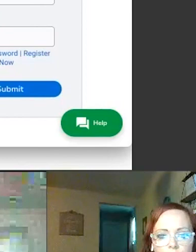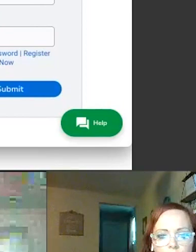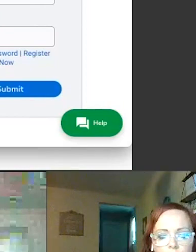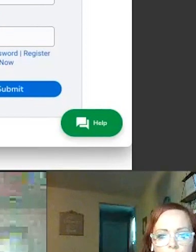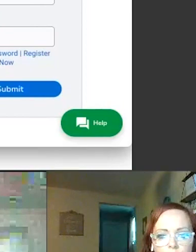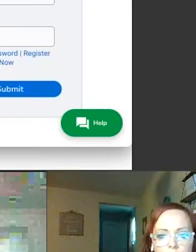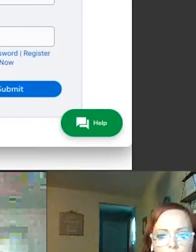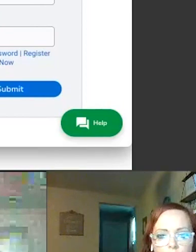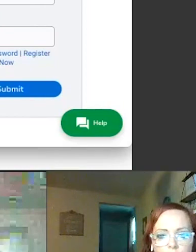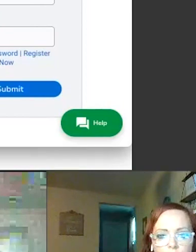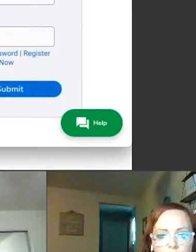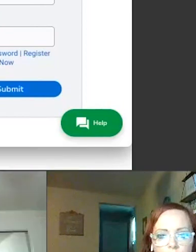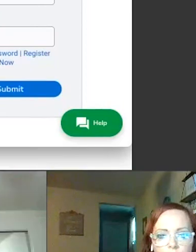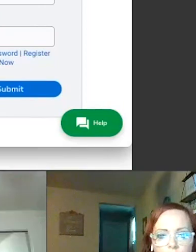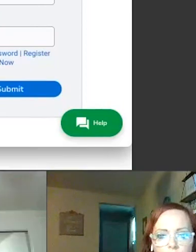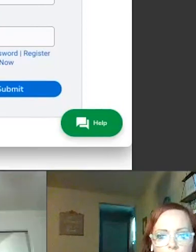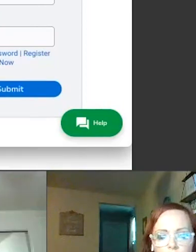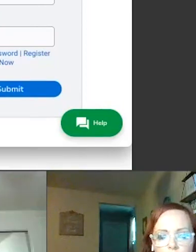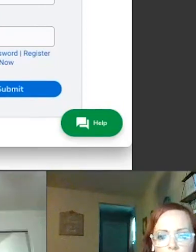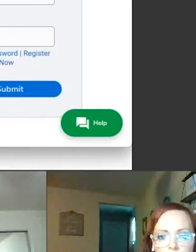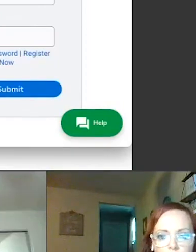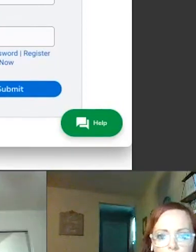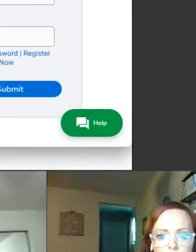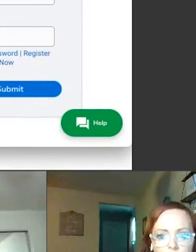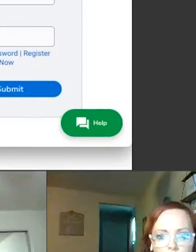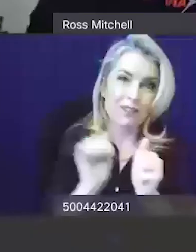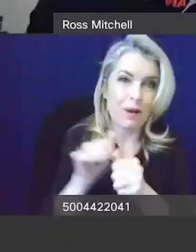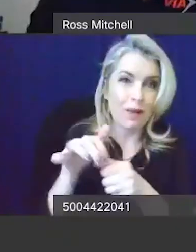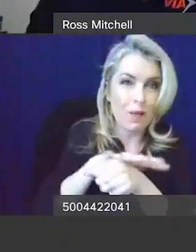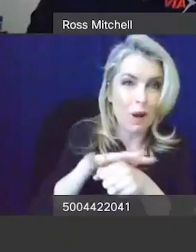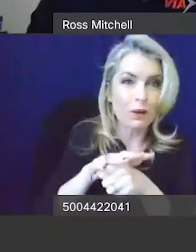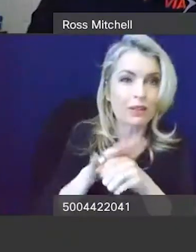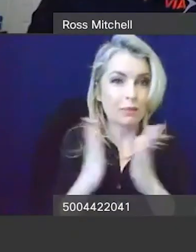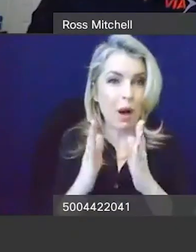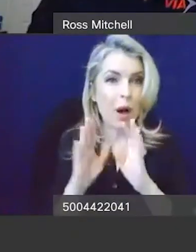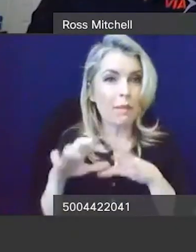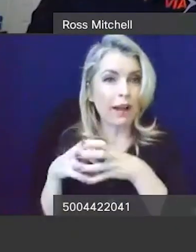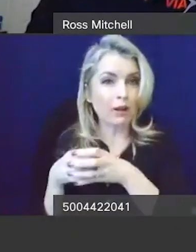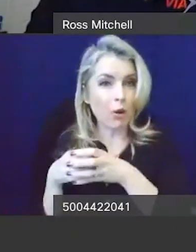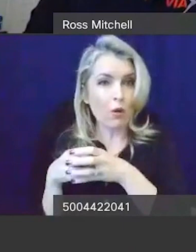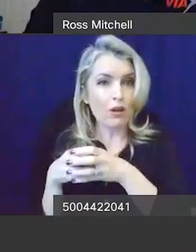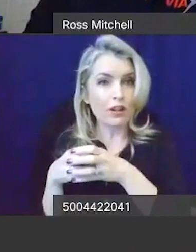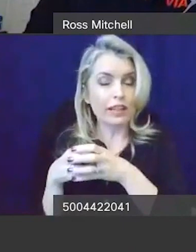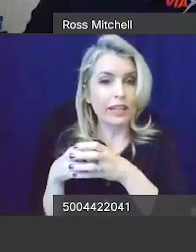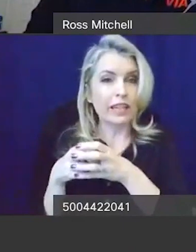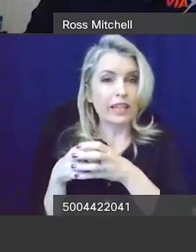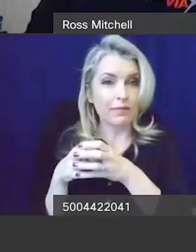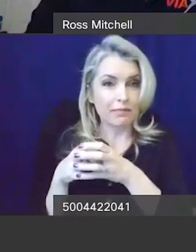help you, and we love to do business with local, small, minority, and women-owned businesses. So thank you.